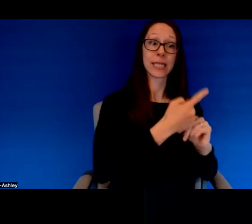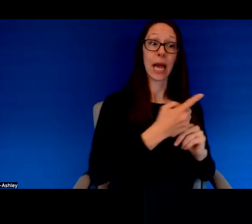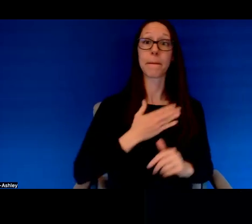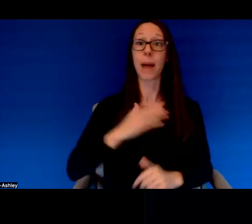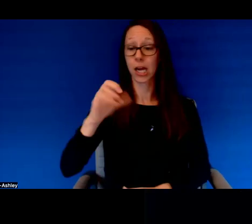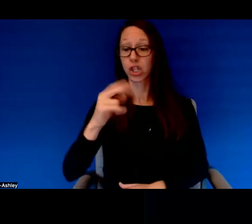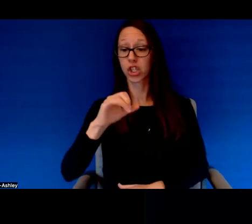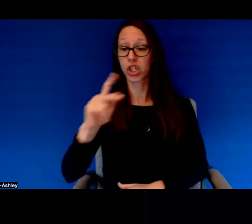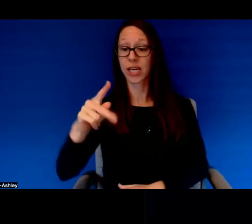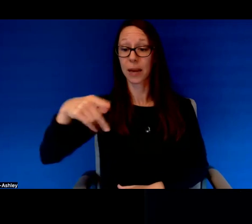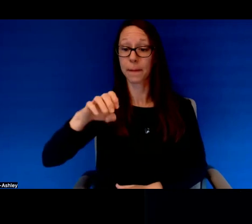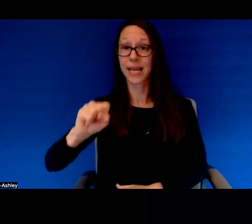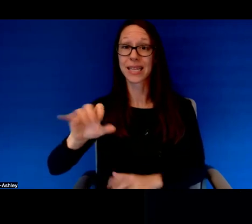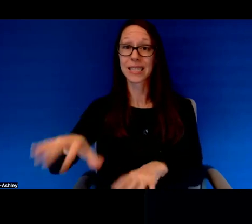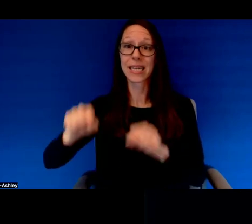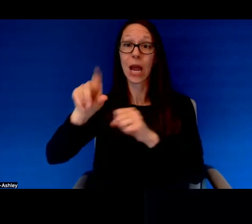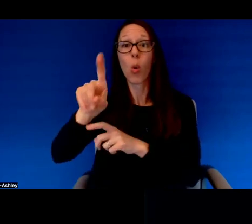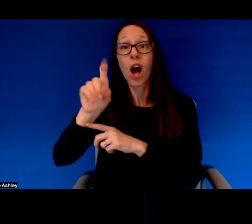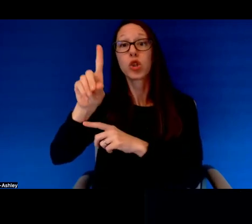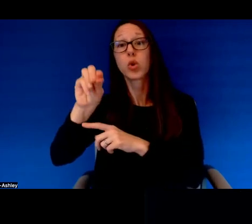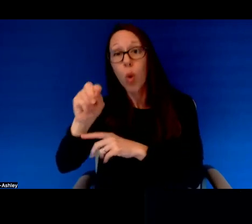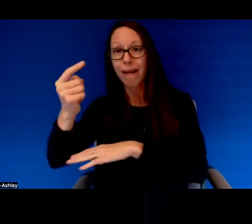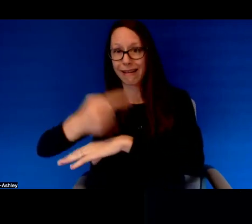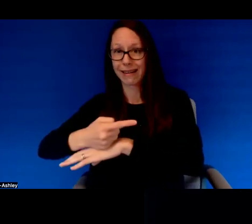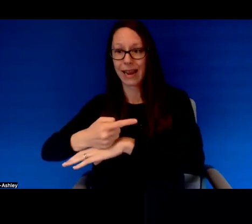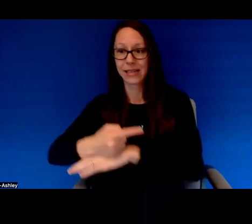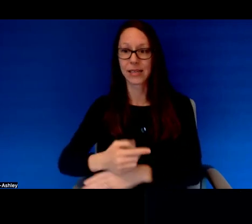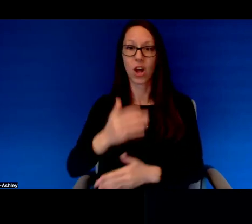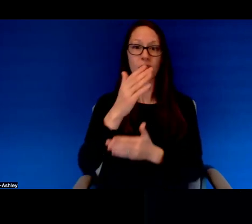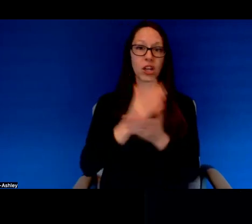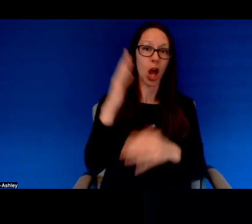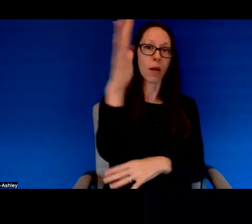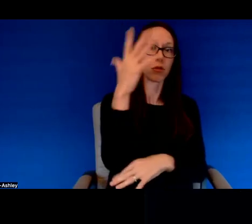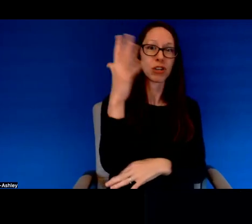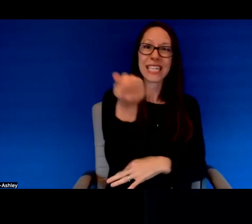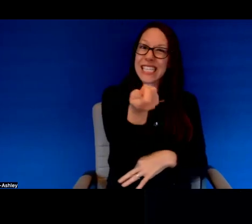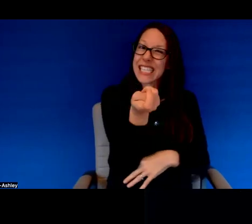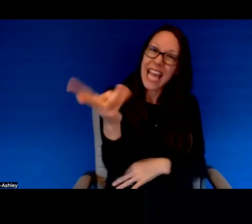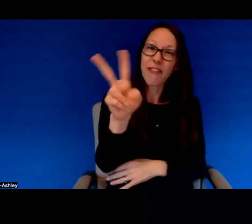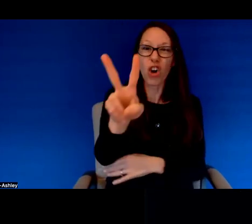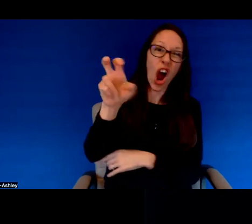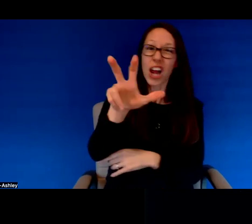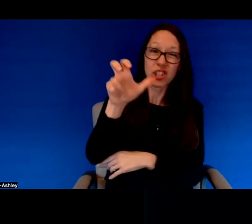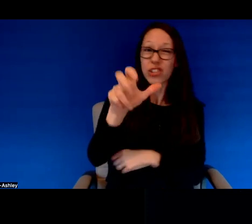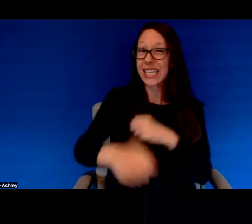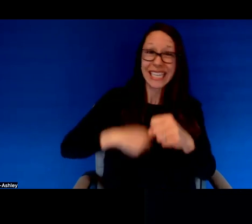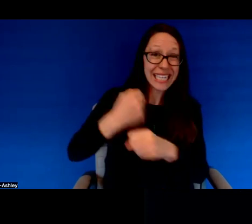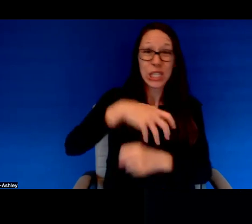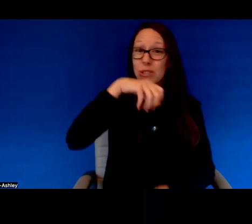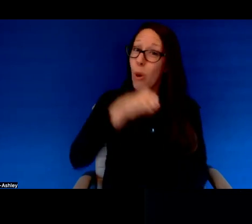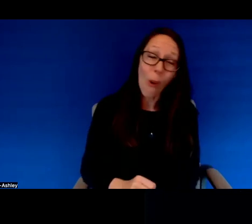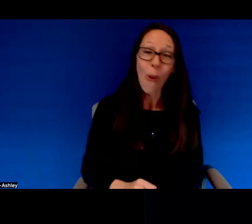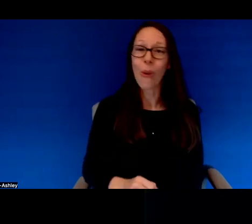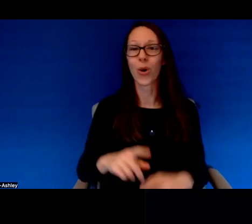take 120 days. There's trees out there that are hundreds and hundreds of years old. So the type